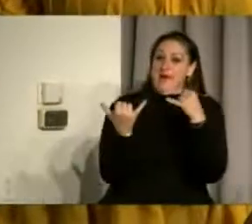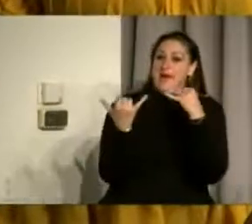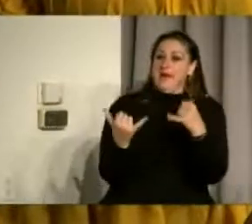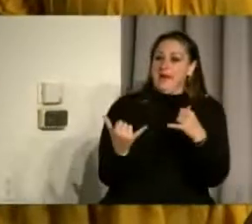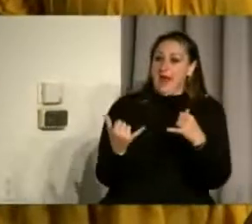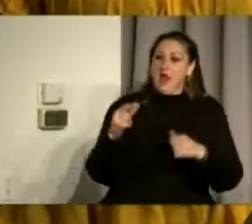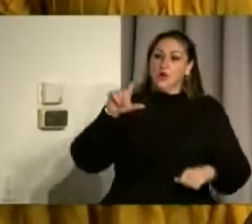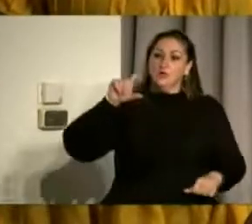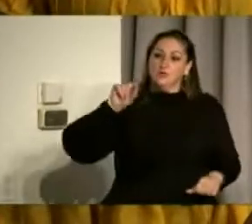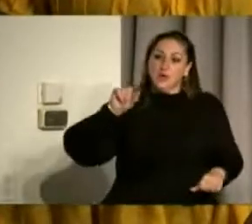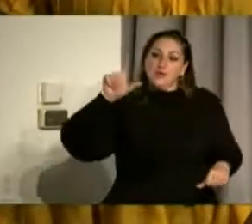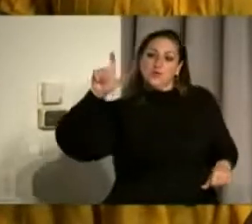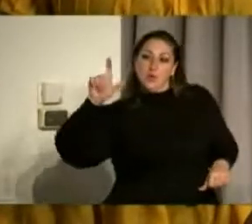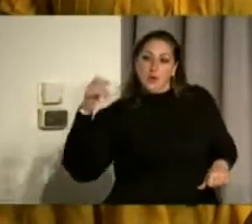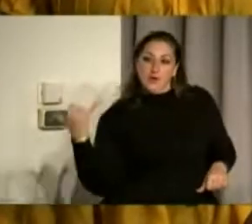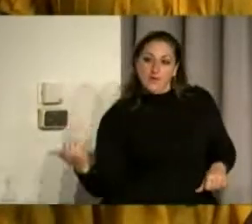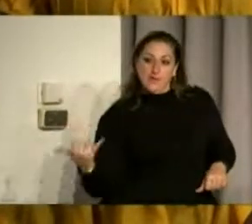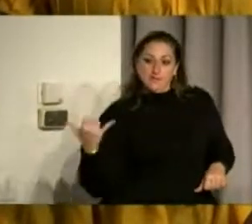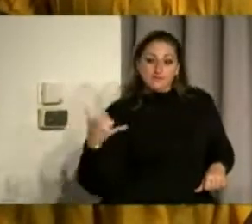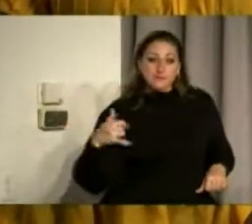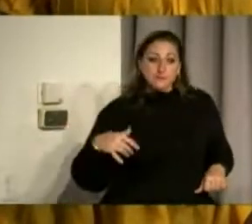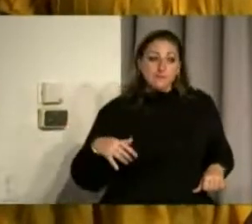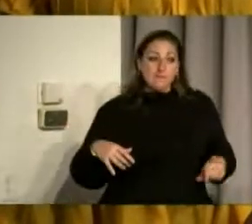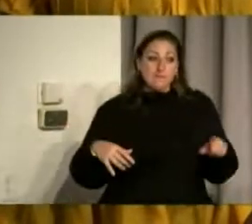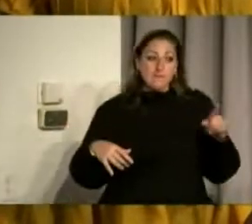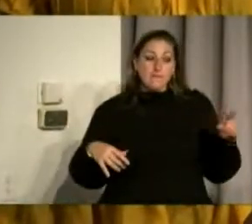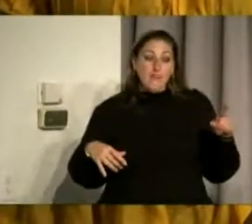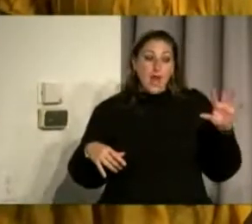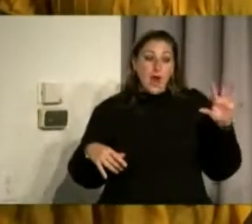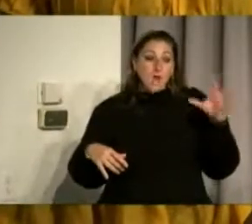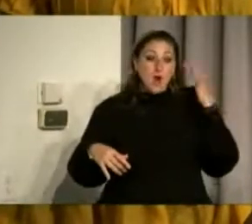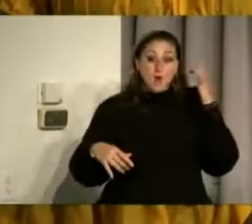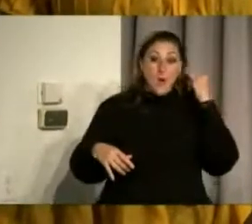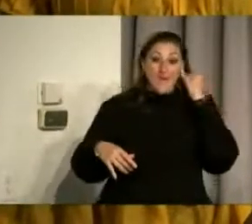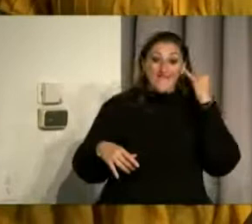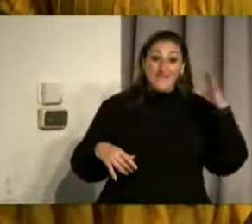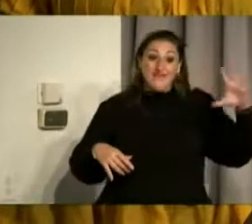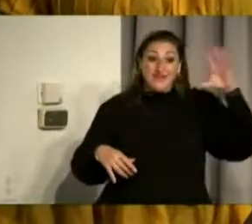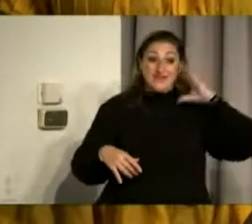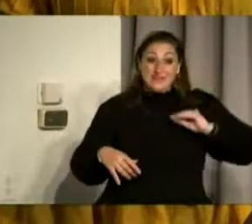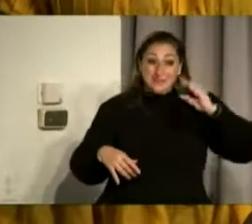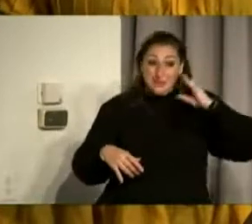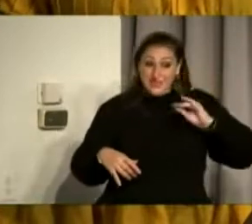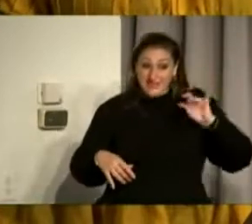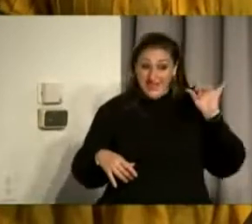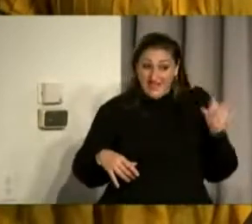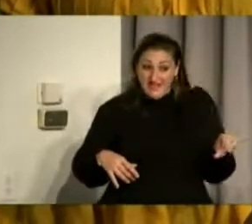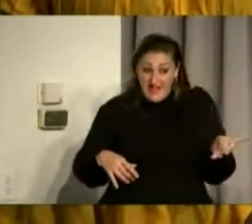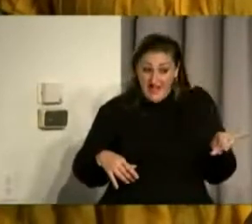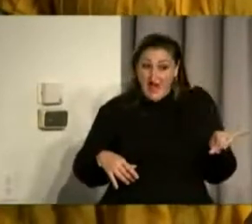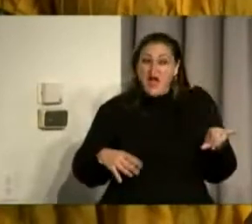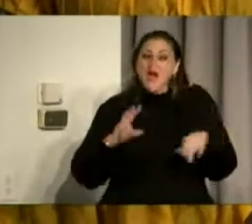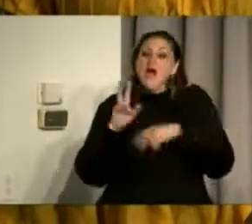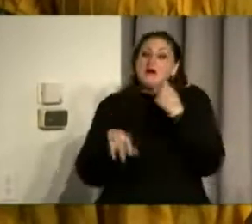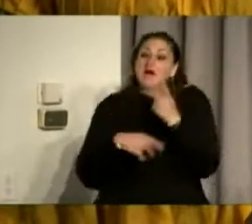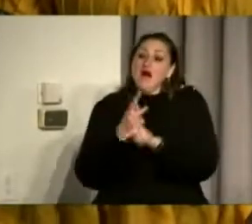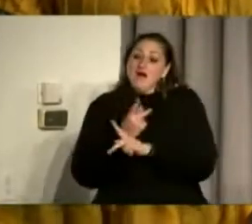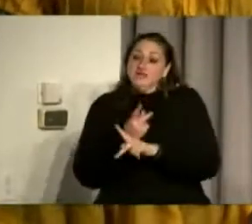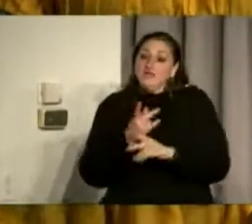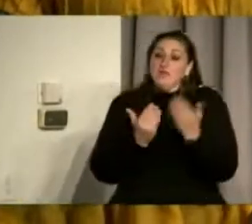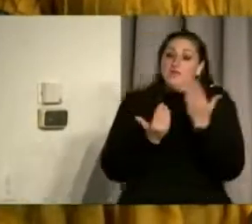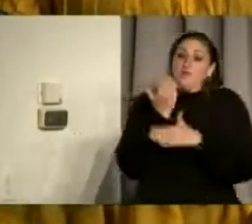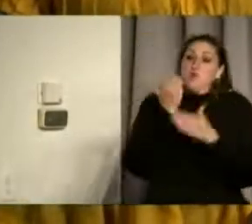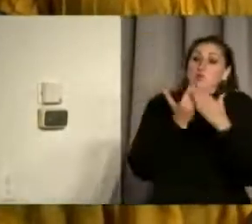in 2021 and around? I want to know if you have experienced that, new forms